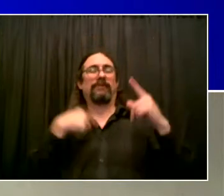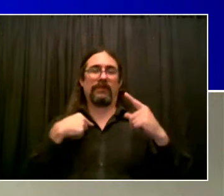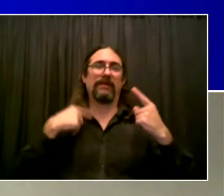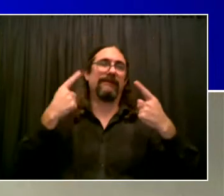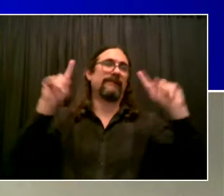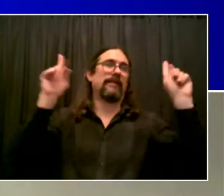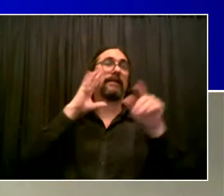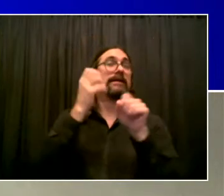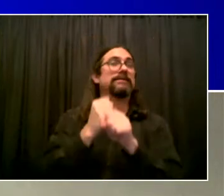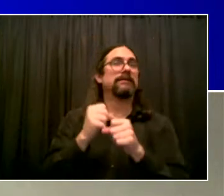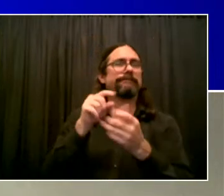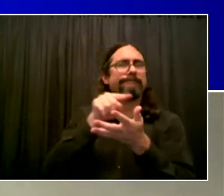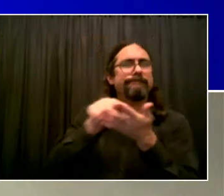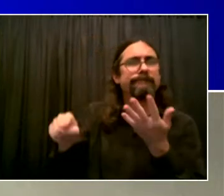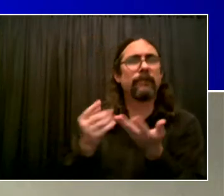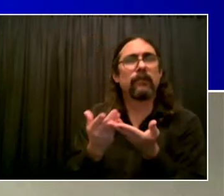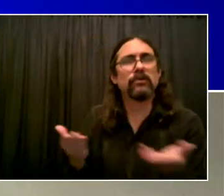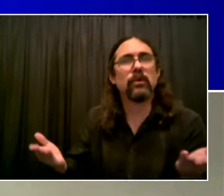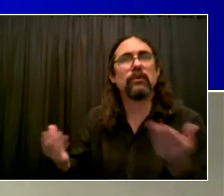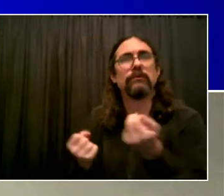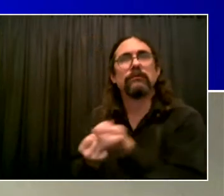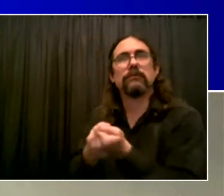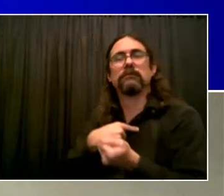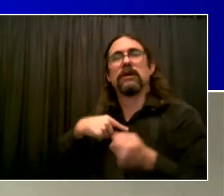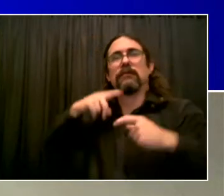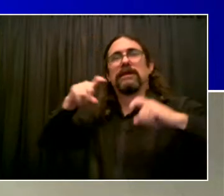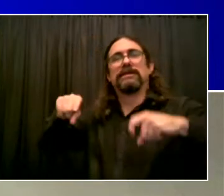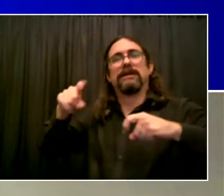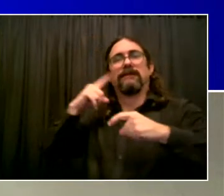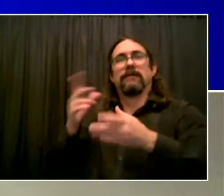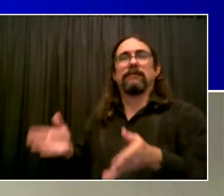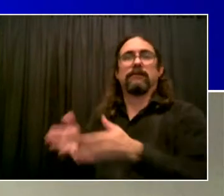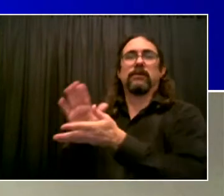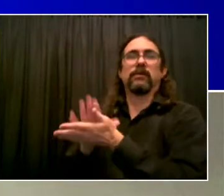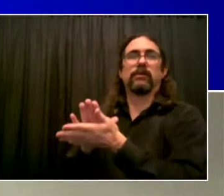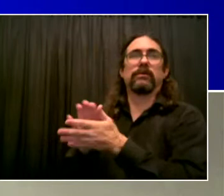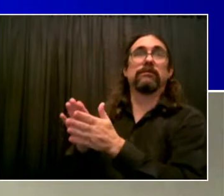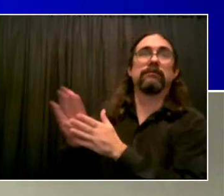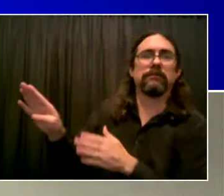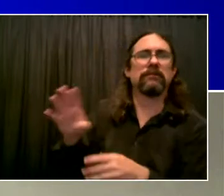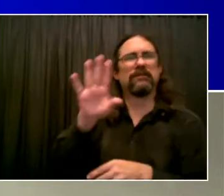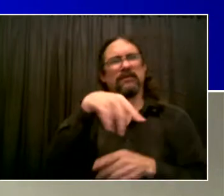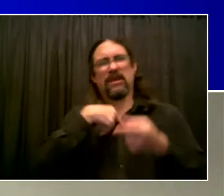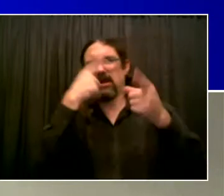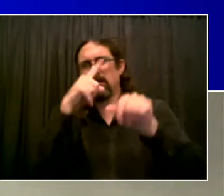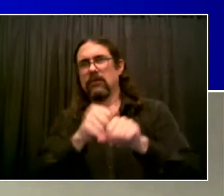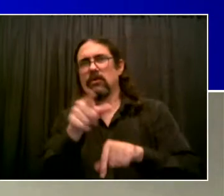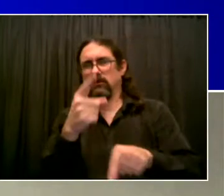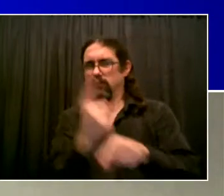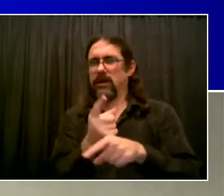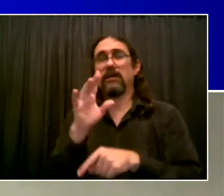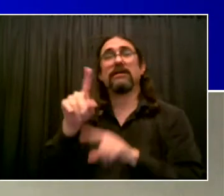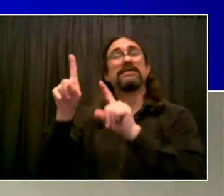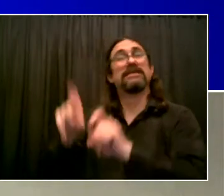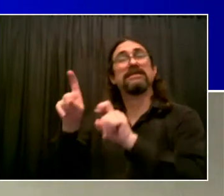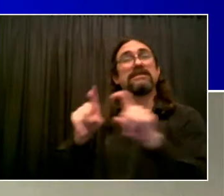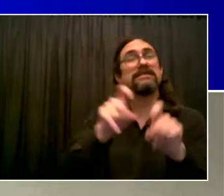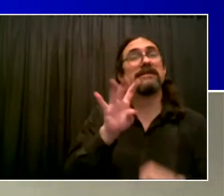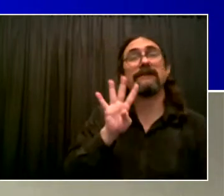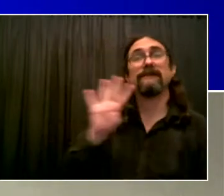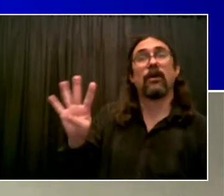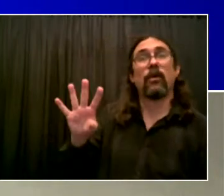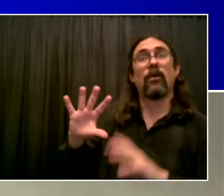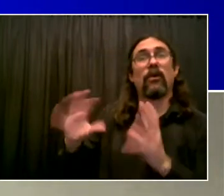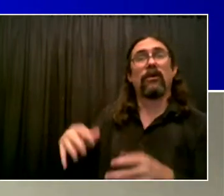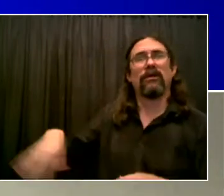We don't need to rely on a test for 4-year-olds. It doesn't work. We need to use the multiple measures that all educators say is the best way to really